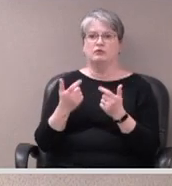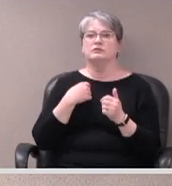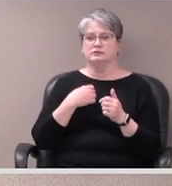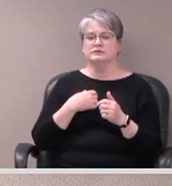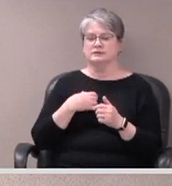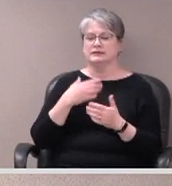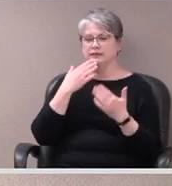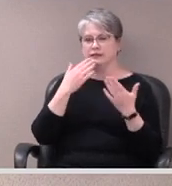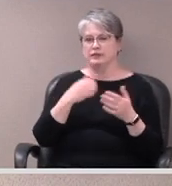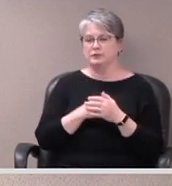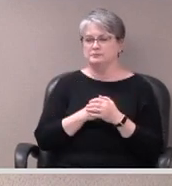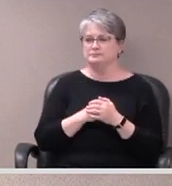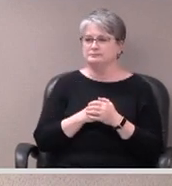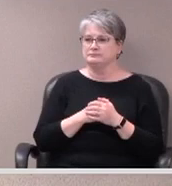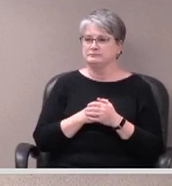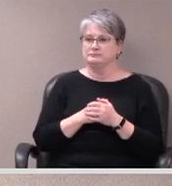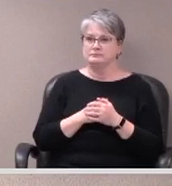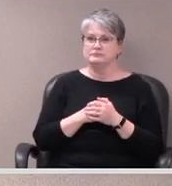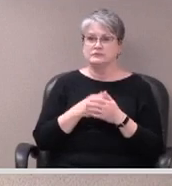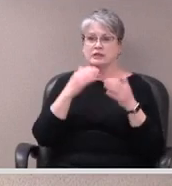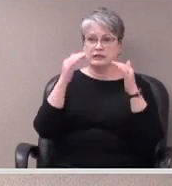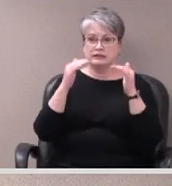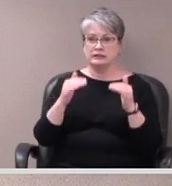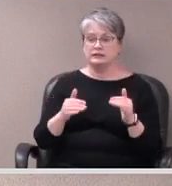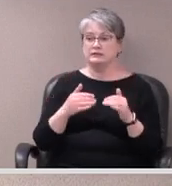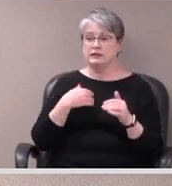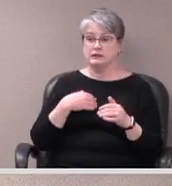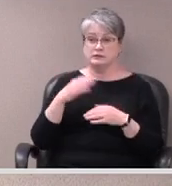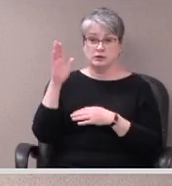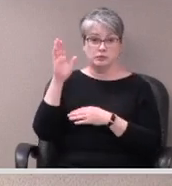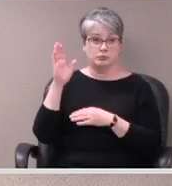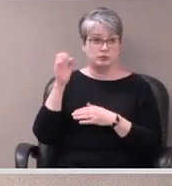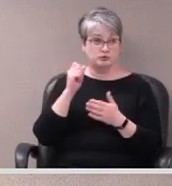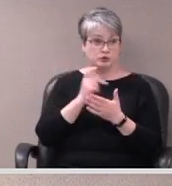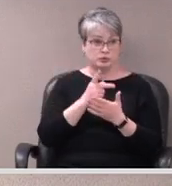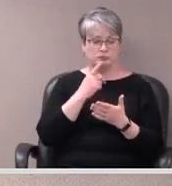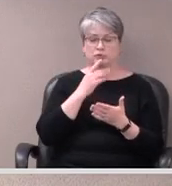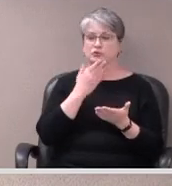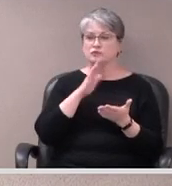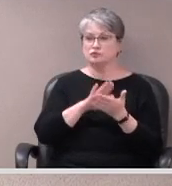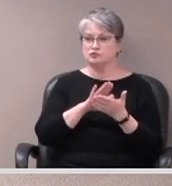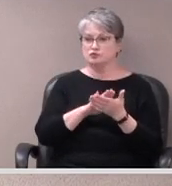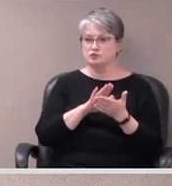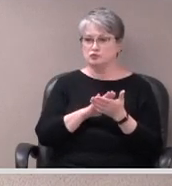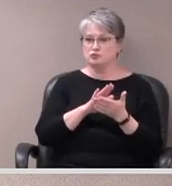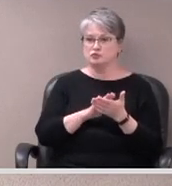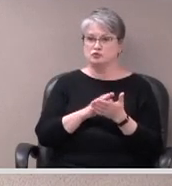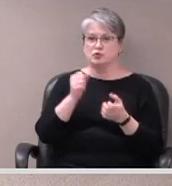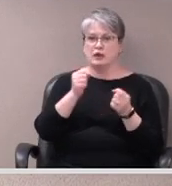you. The next motion, is there a motion to approve the school allocation standards for